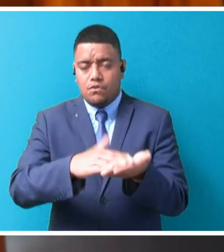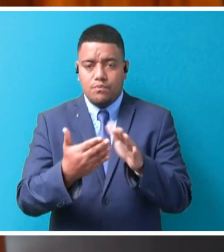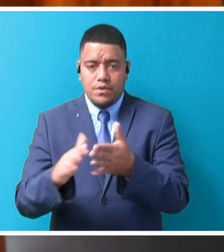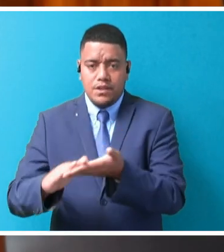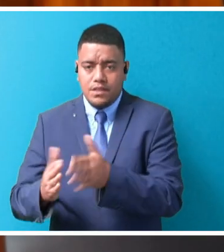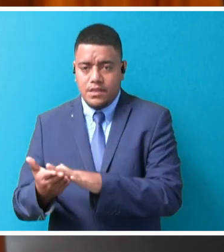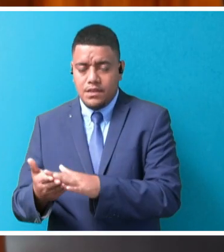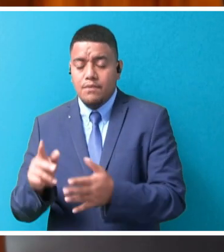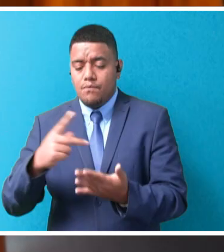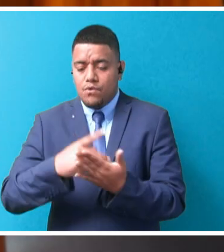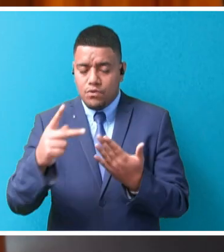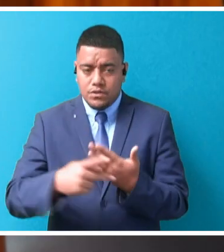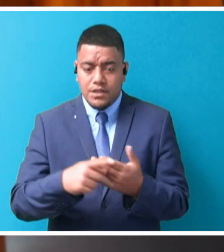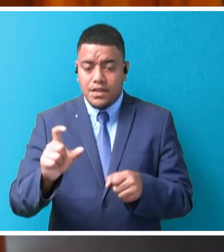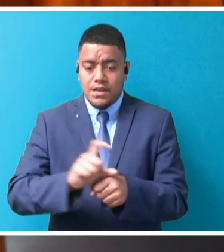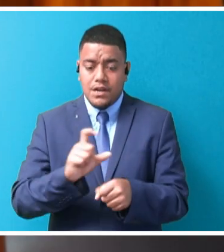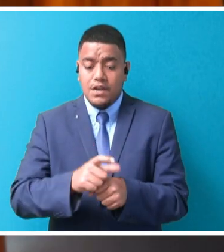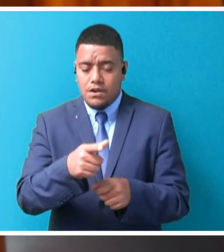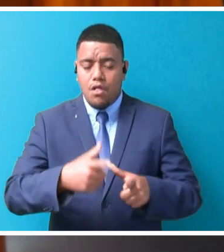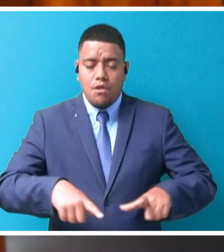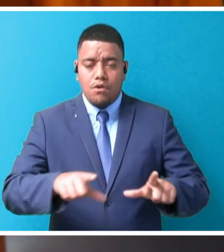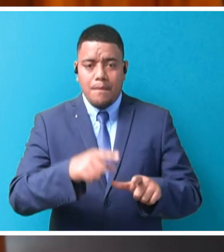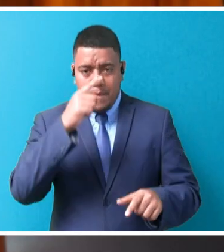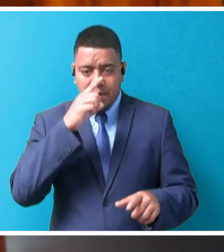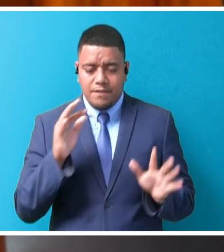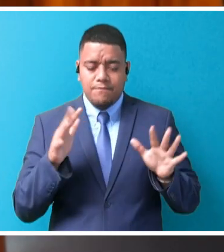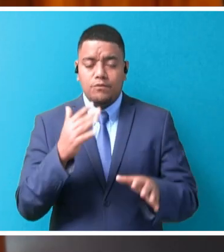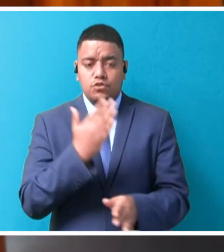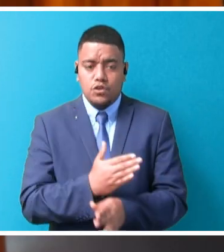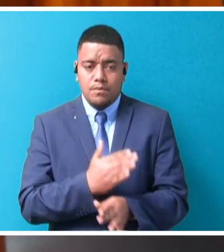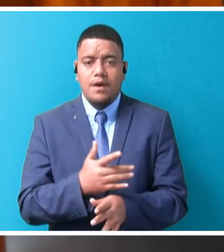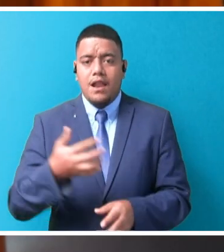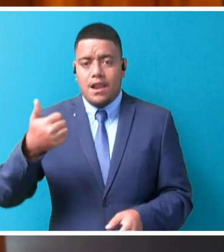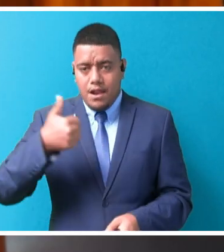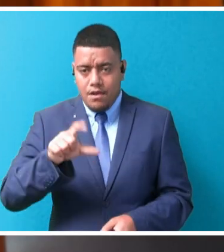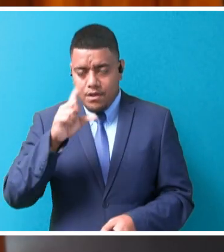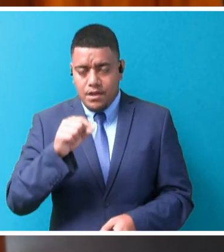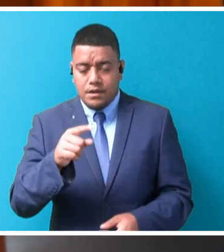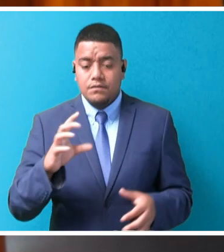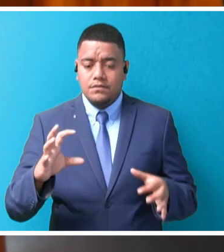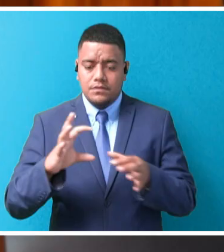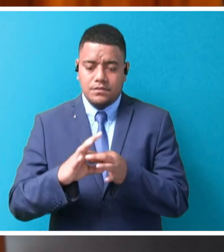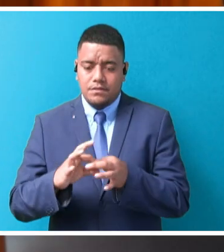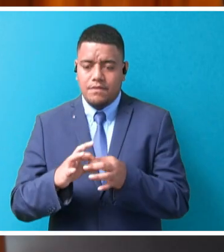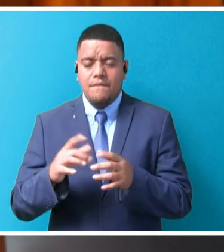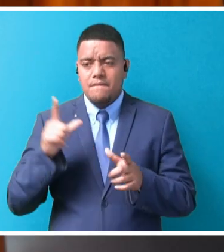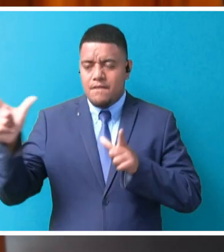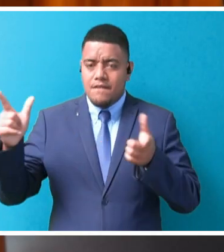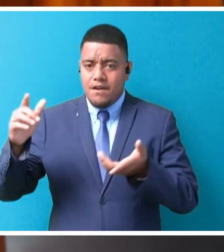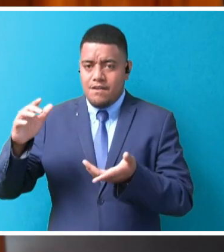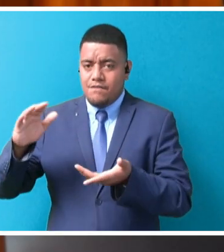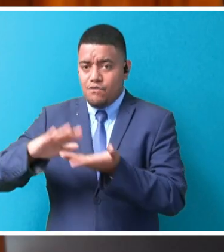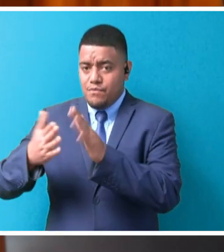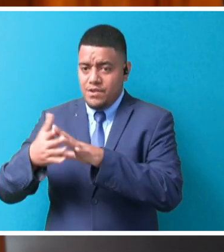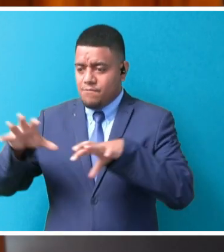infrastructure projects that create local jobs. These investments strengthen linkages between isolated communities and urban